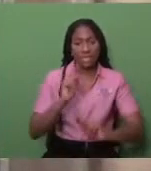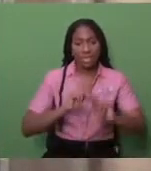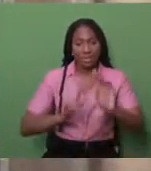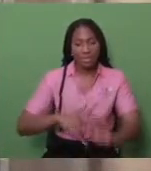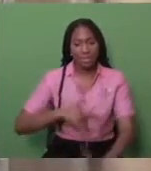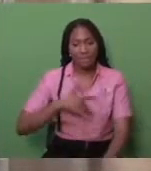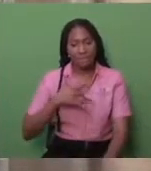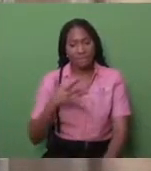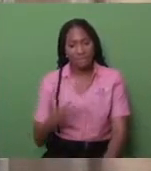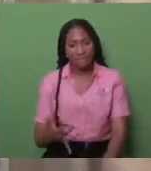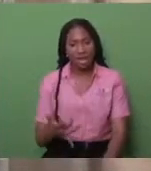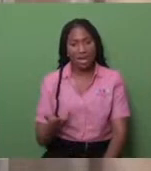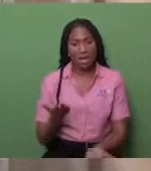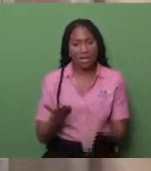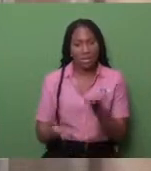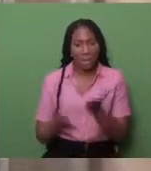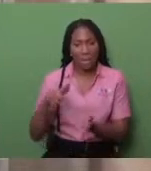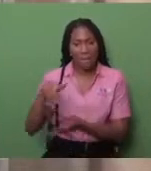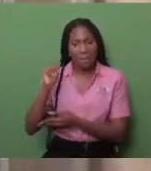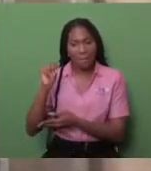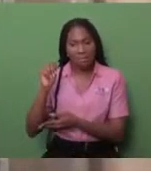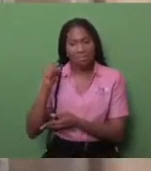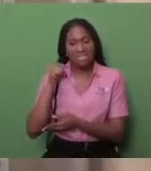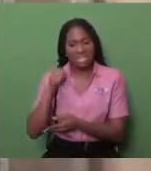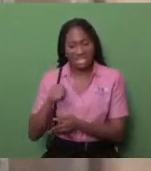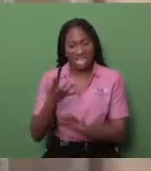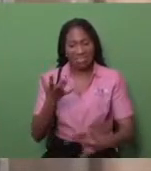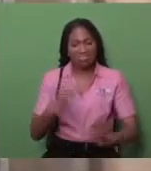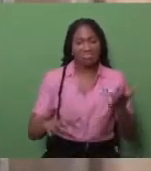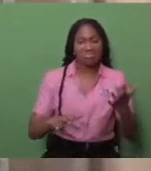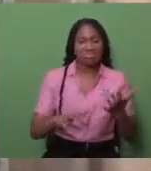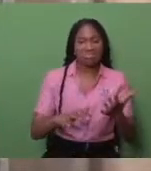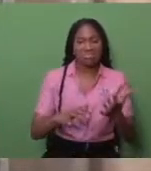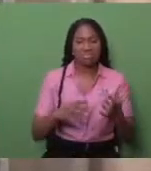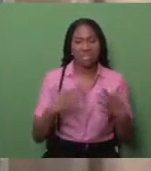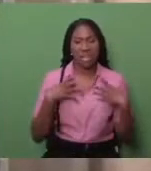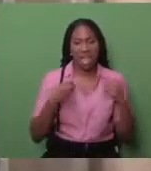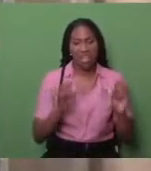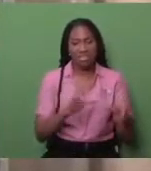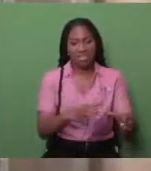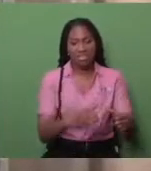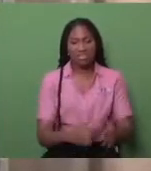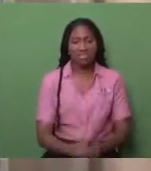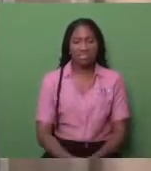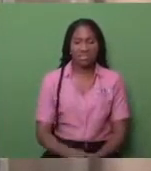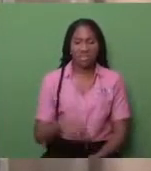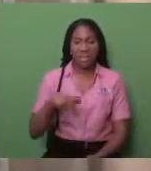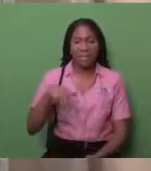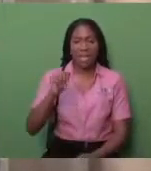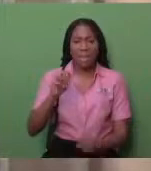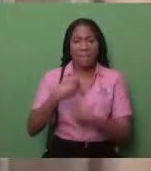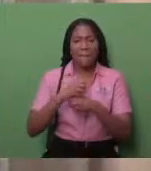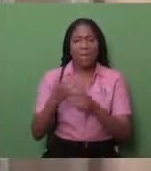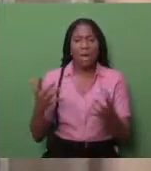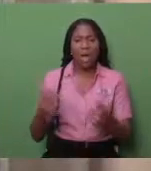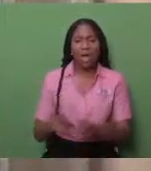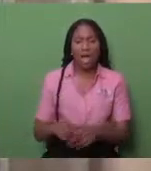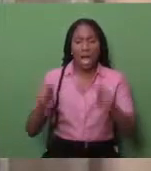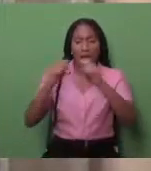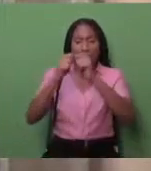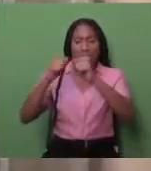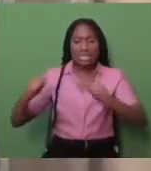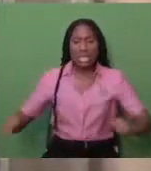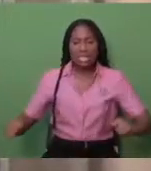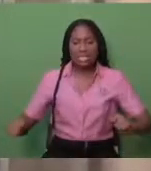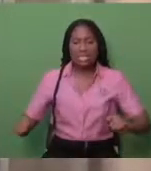purposely sabotaged by this government. All the PNM have built were some tents that they got donated from the US